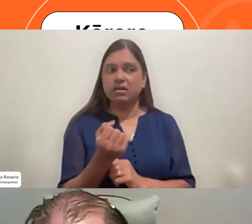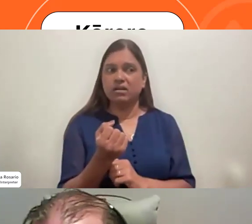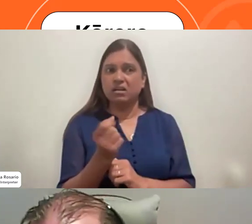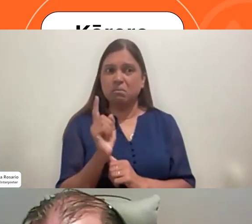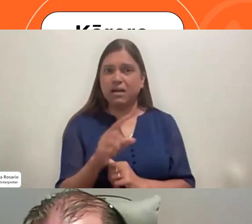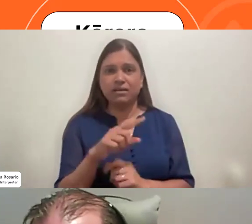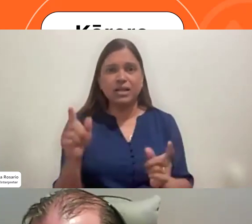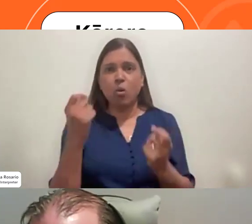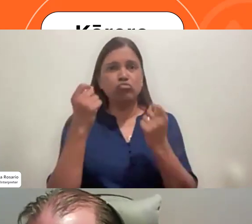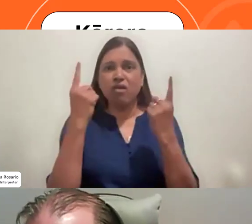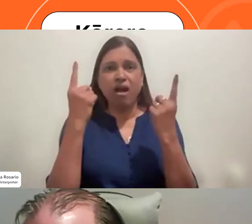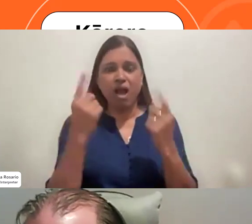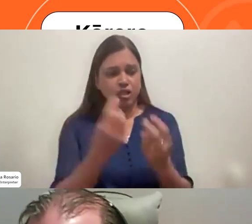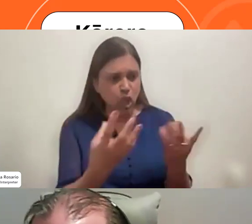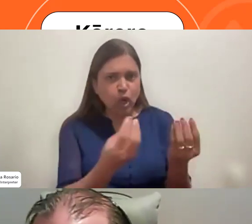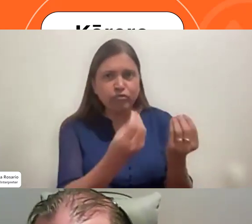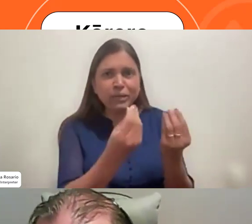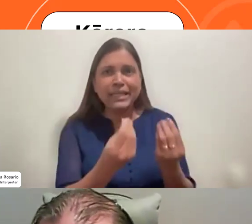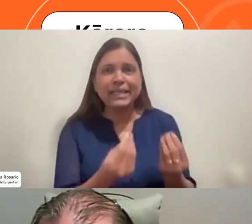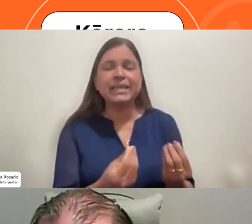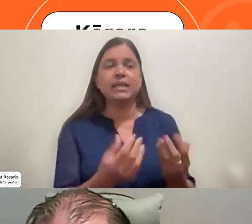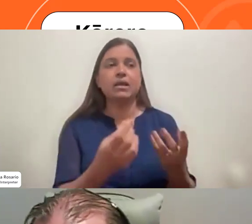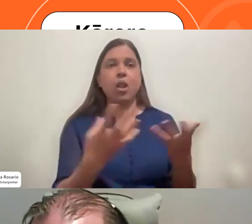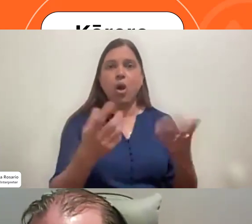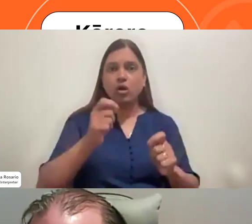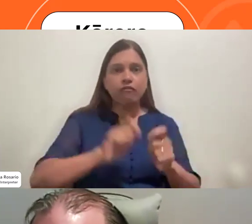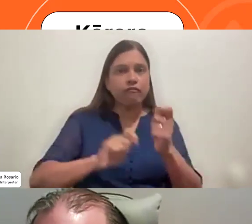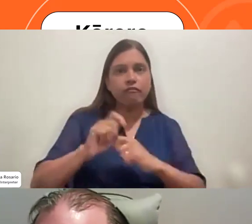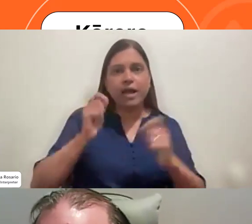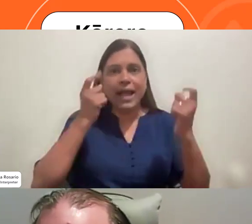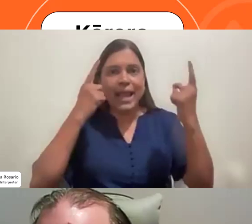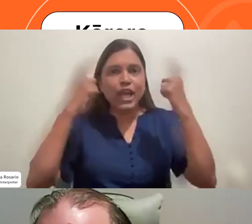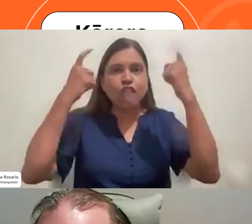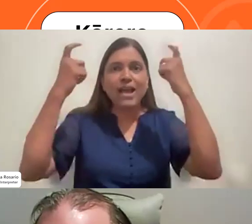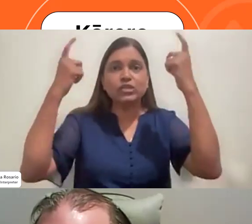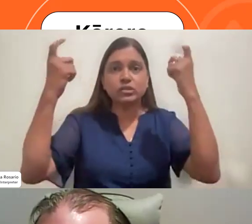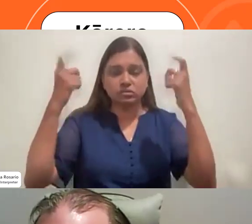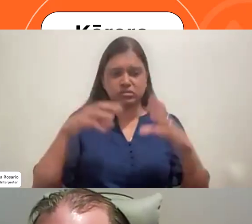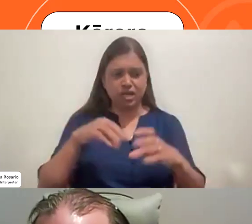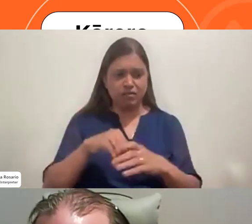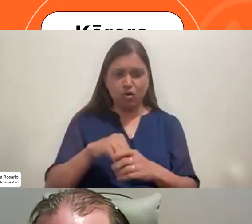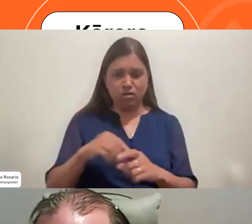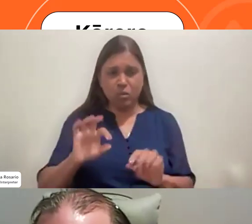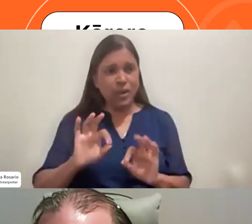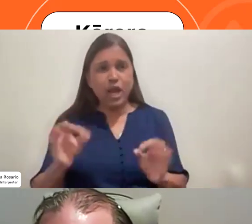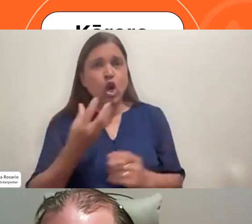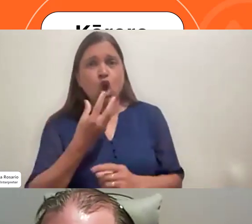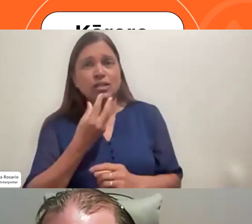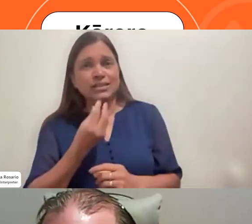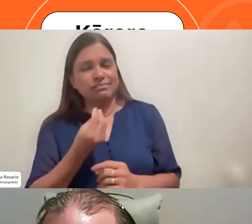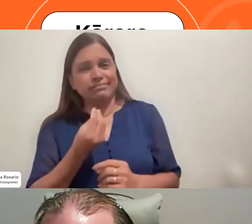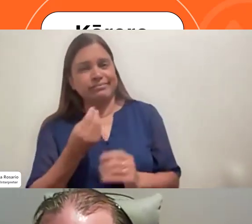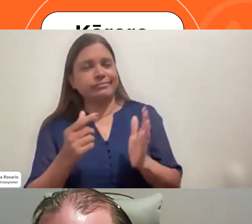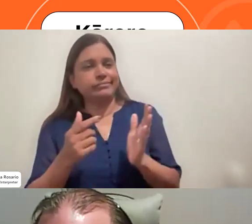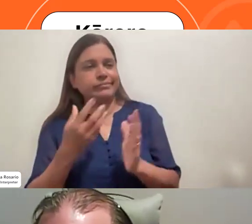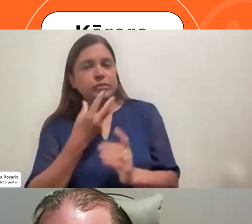of innovation that comes from this space and has a real history of doing so that we are not tapping into, both as individuals